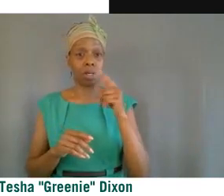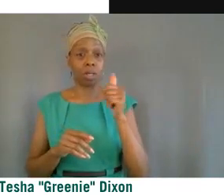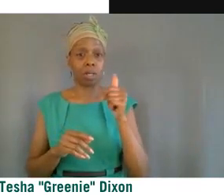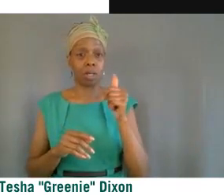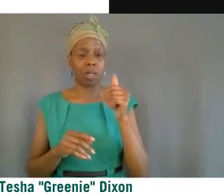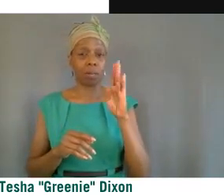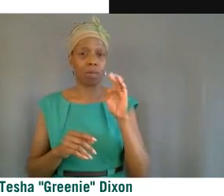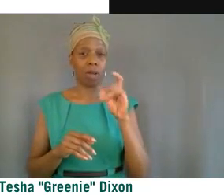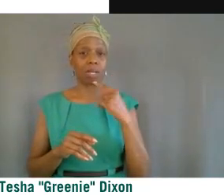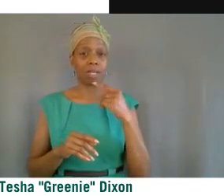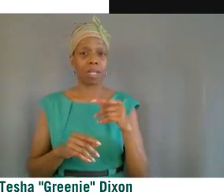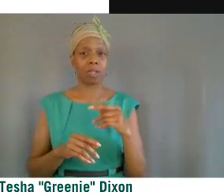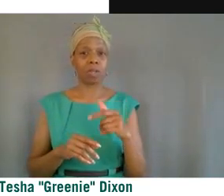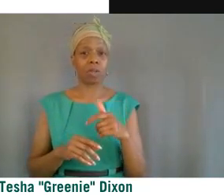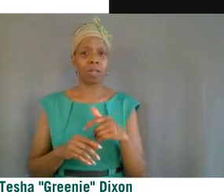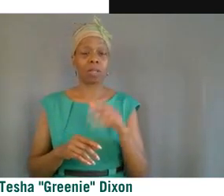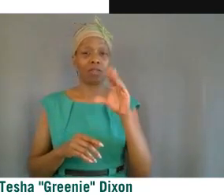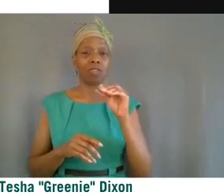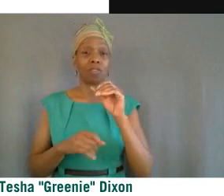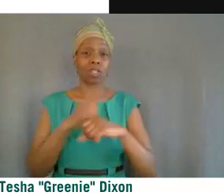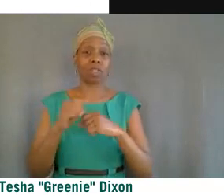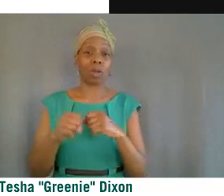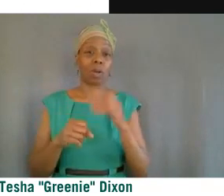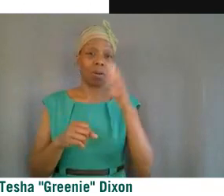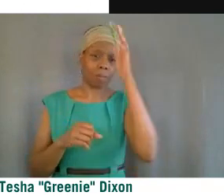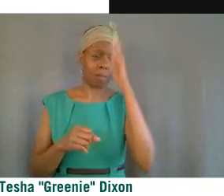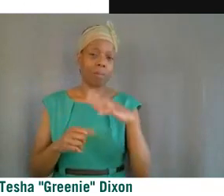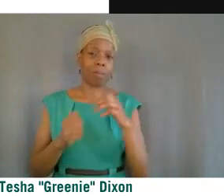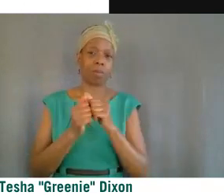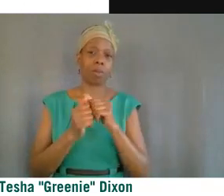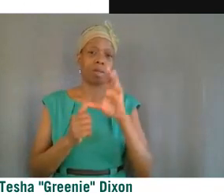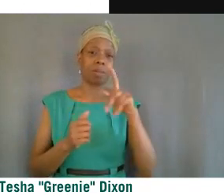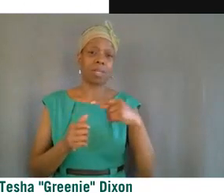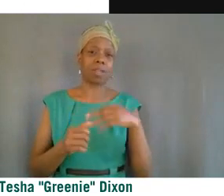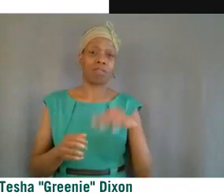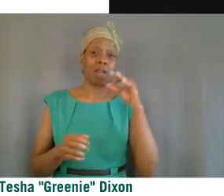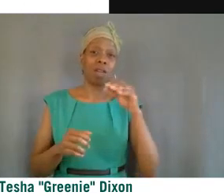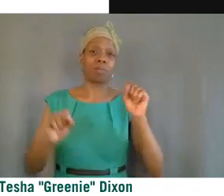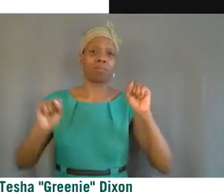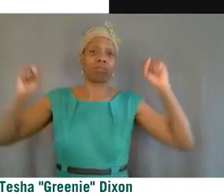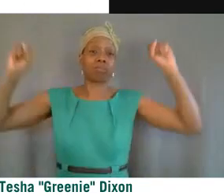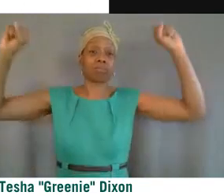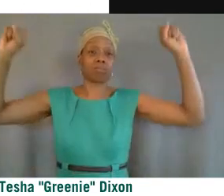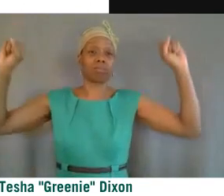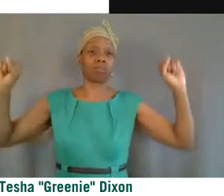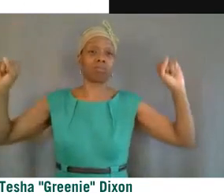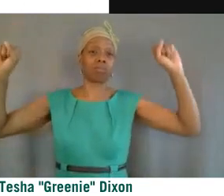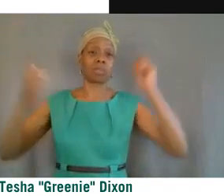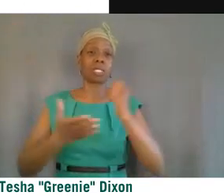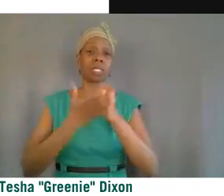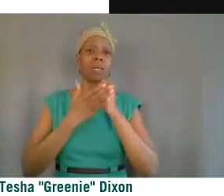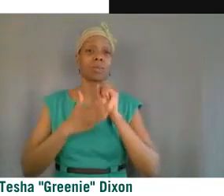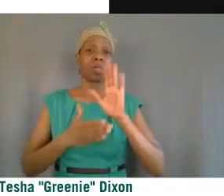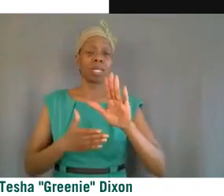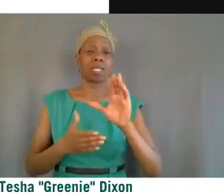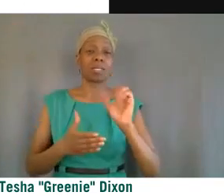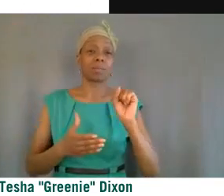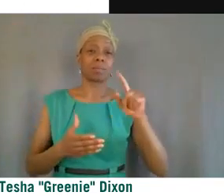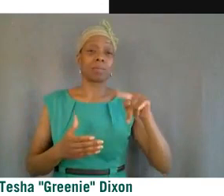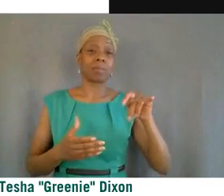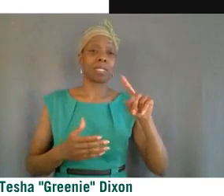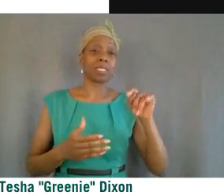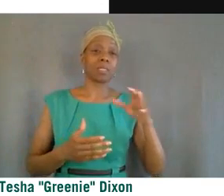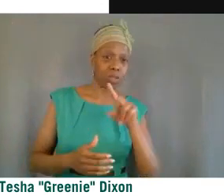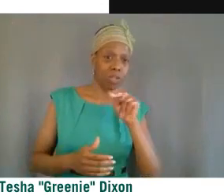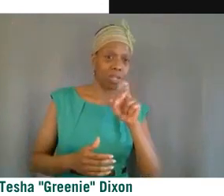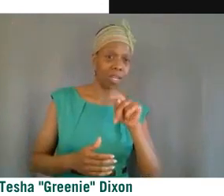with CP, and he's found lifting weights helps with his spasticity. So my question to you, Nathan, is strength training and